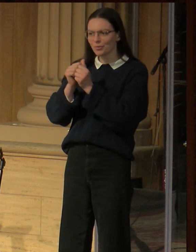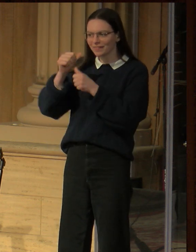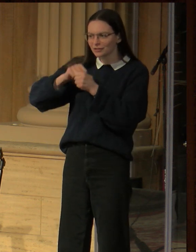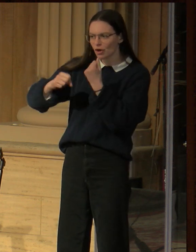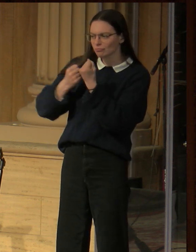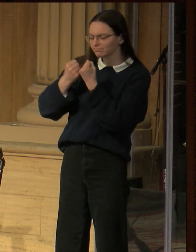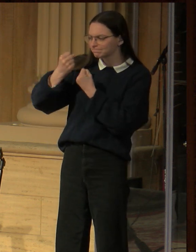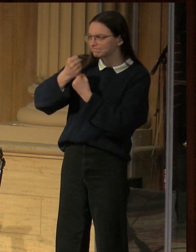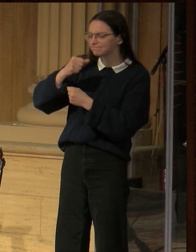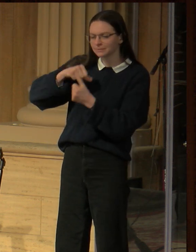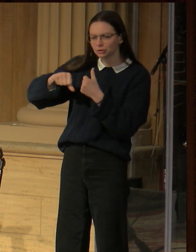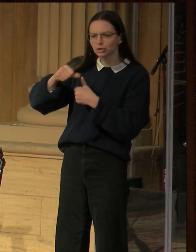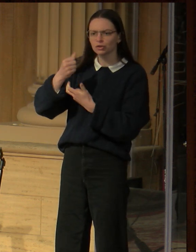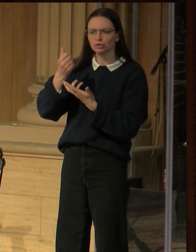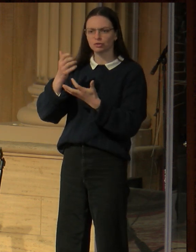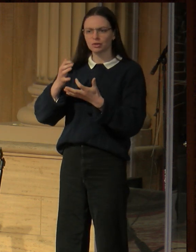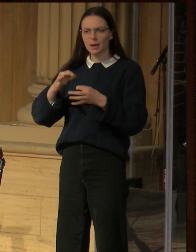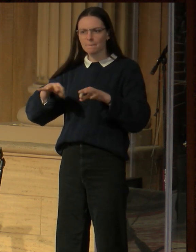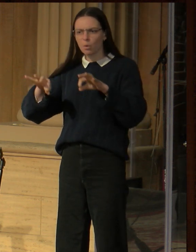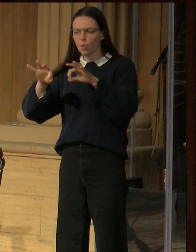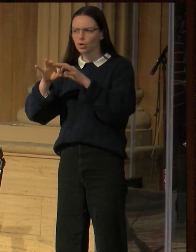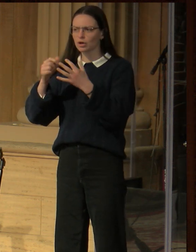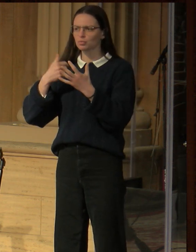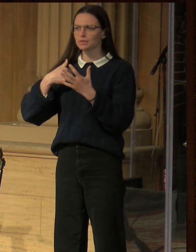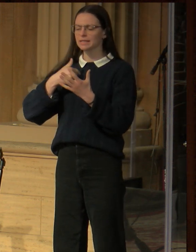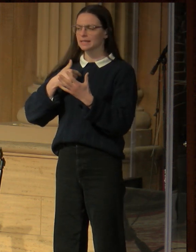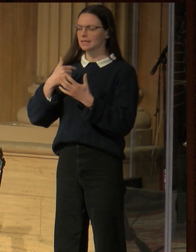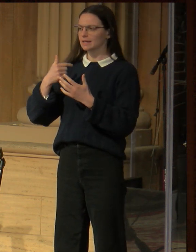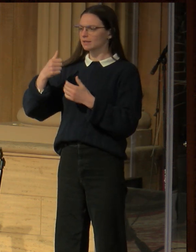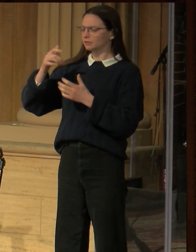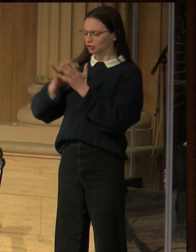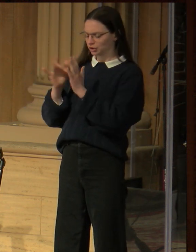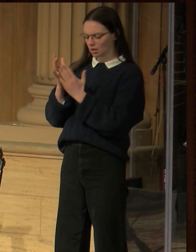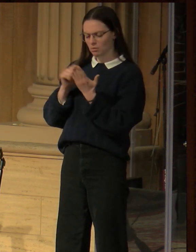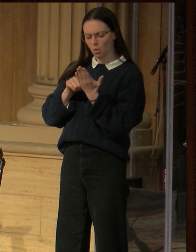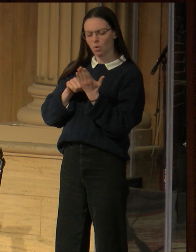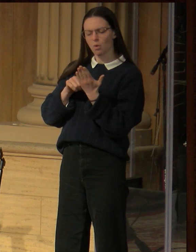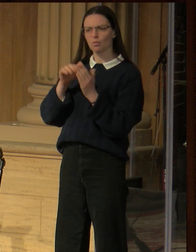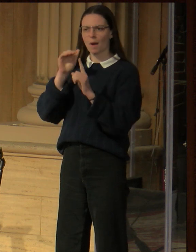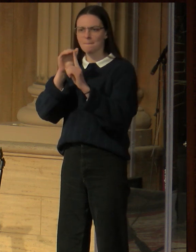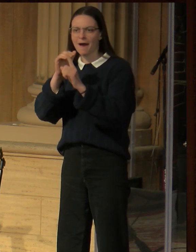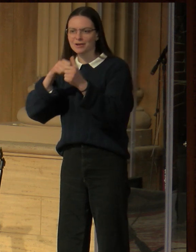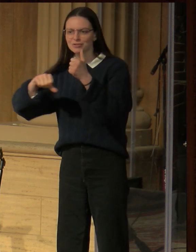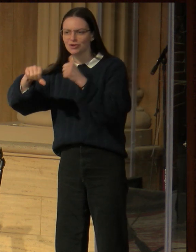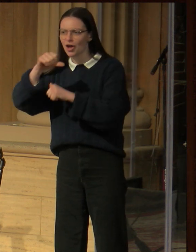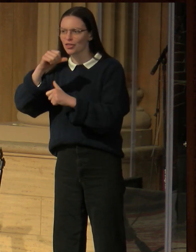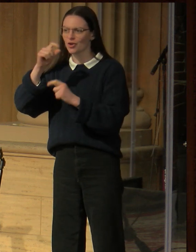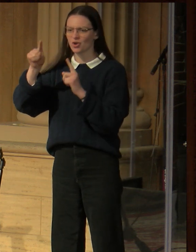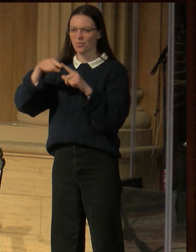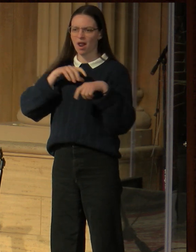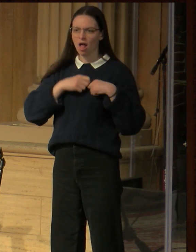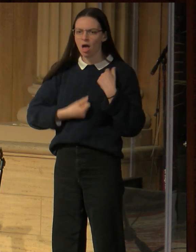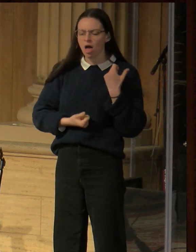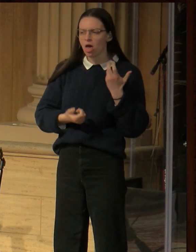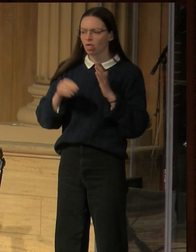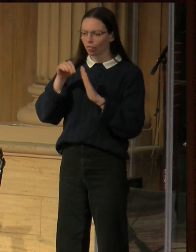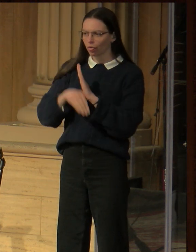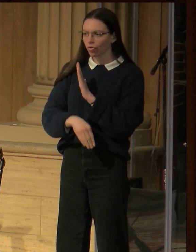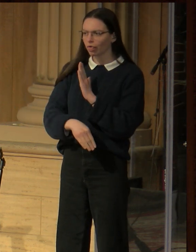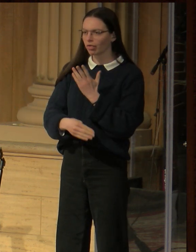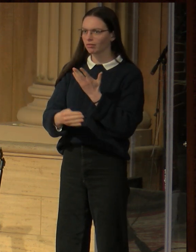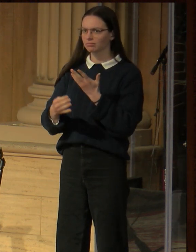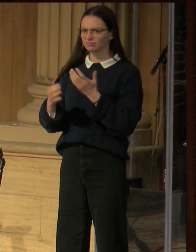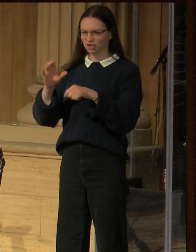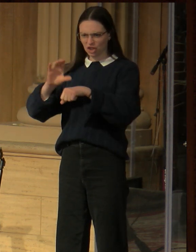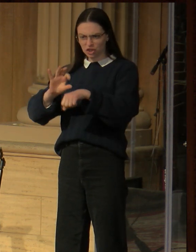other, so we can take these things about Jesus and remind people of them sometimes at their lowest moments. So we can have a